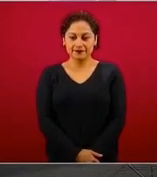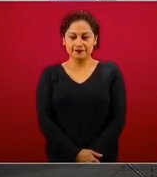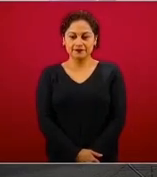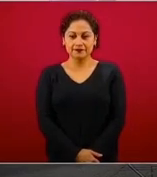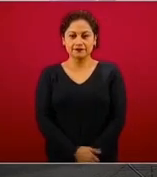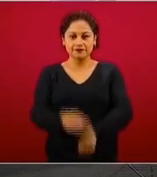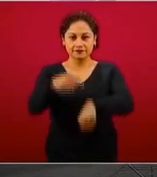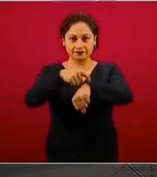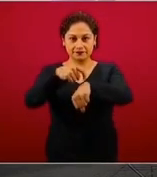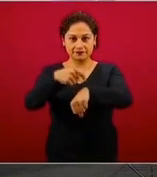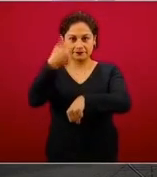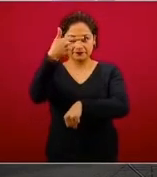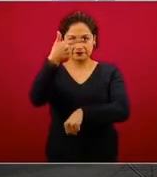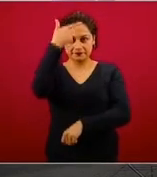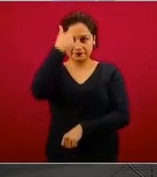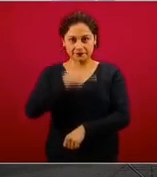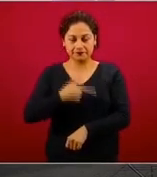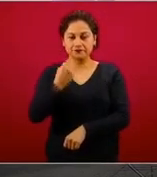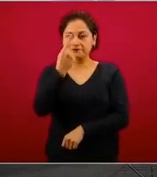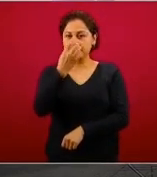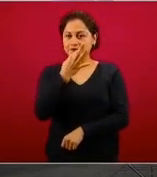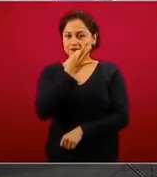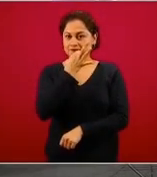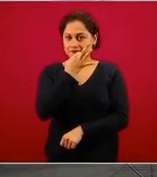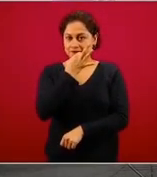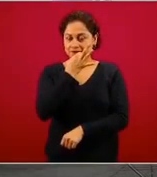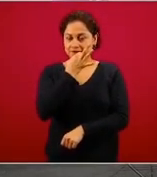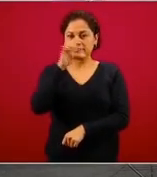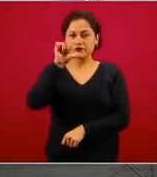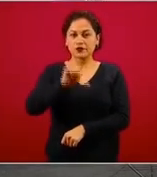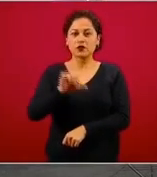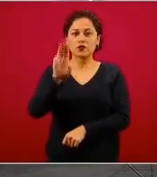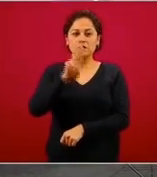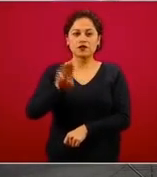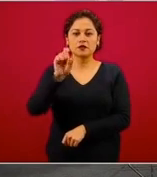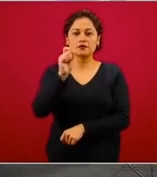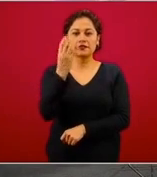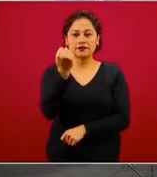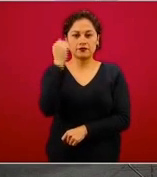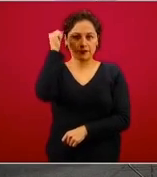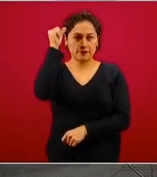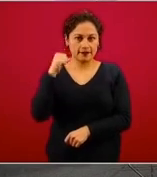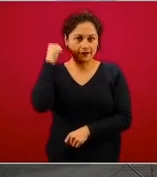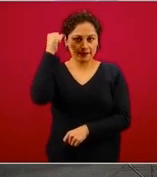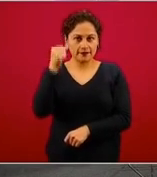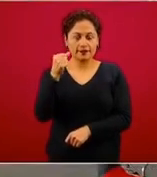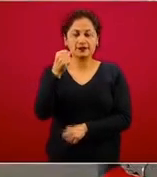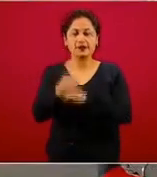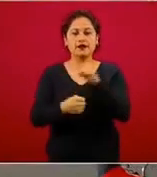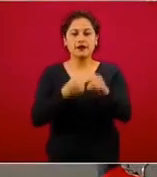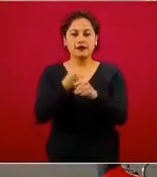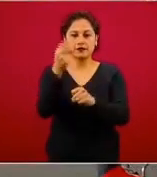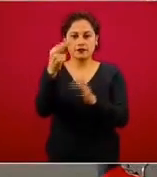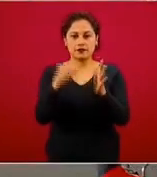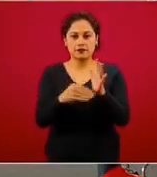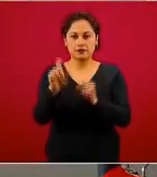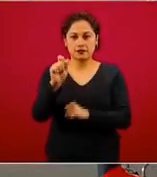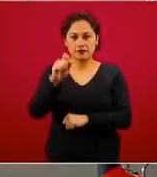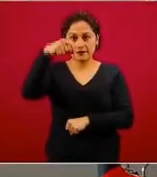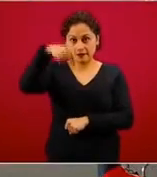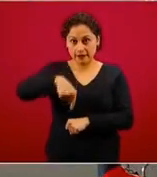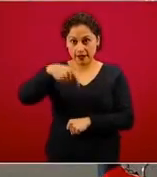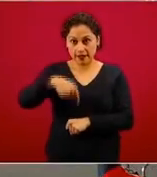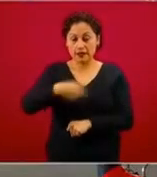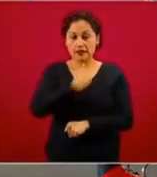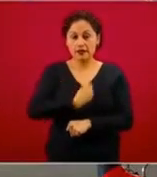Son las 19 horas It con un is minuto 19 del hours with miércoles 1 29 de minute abril of Wednesday, de 2020. April Estamos en el 29 Palacio Nacional de